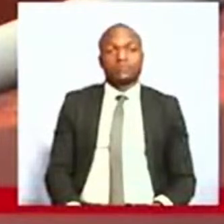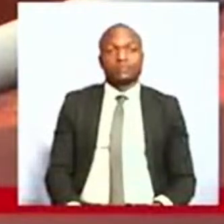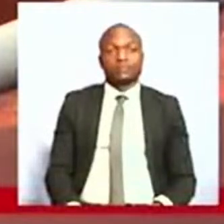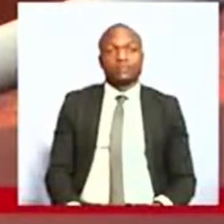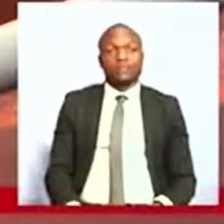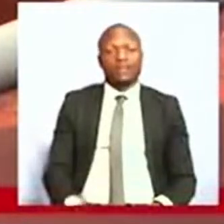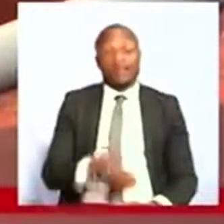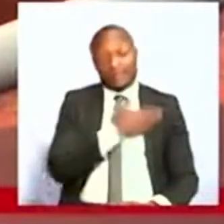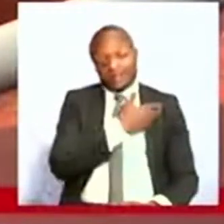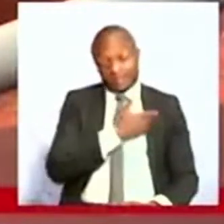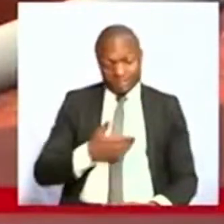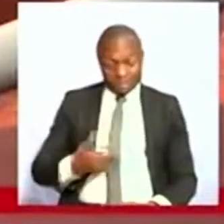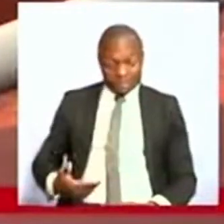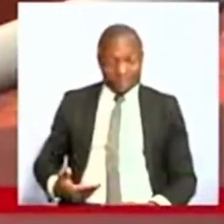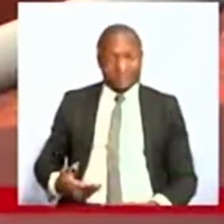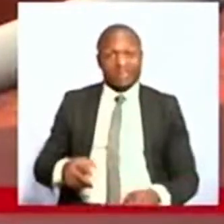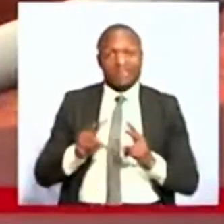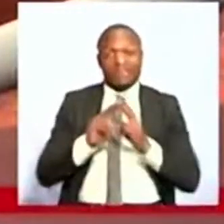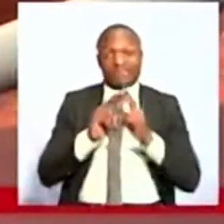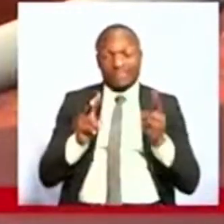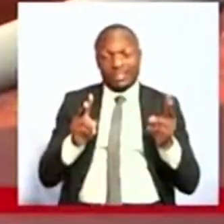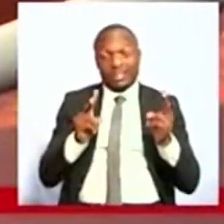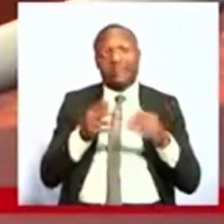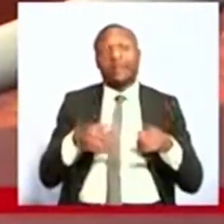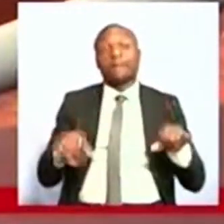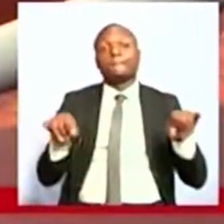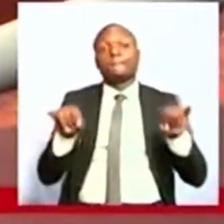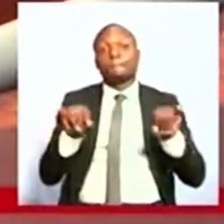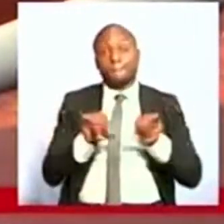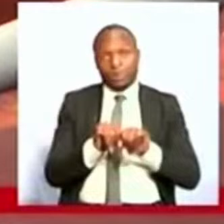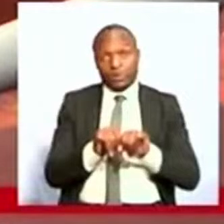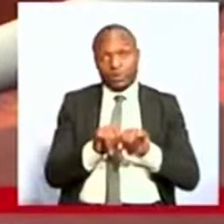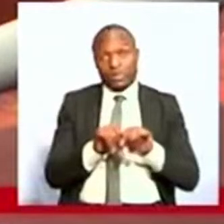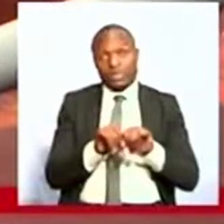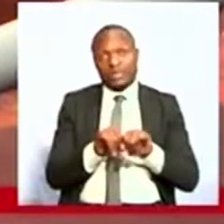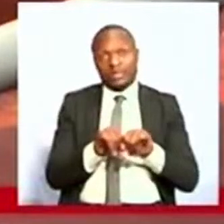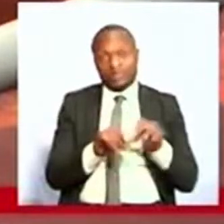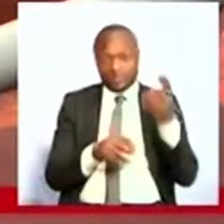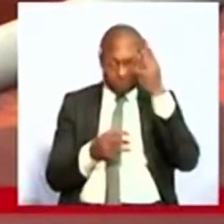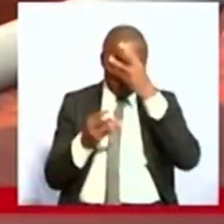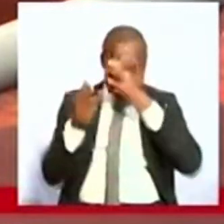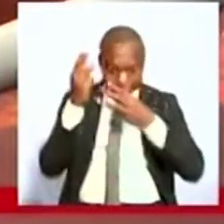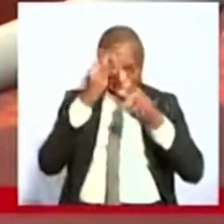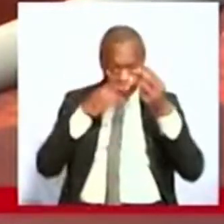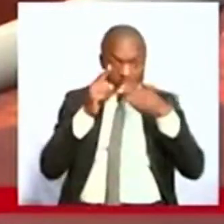It's a serious and very valid concern, but